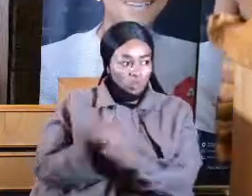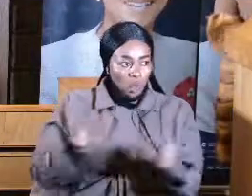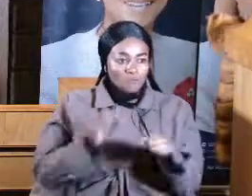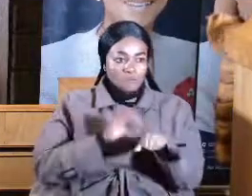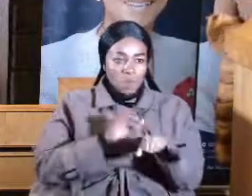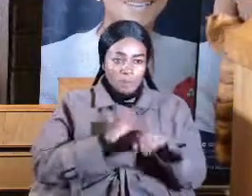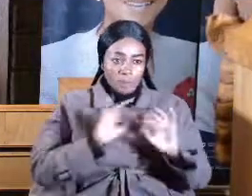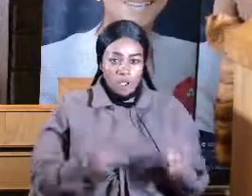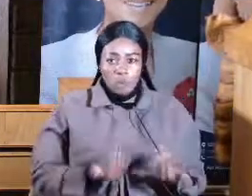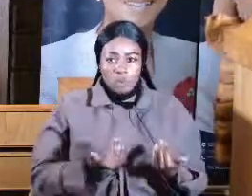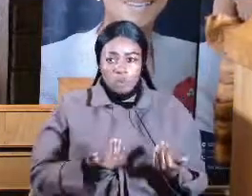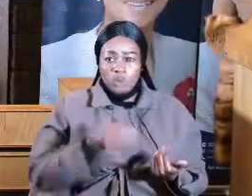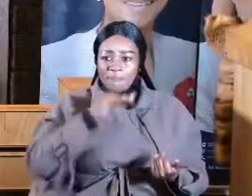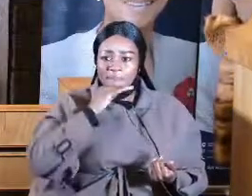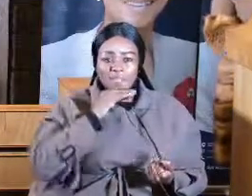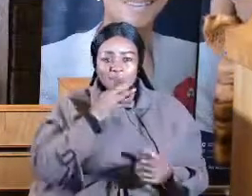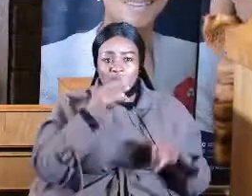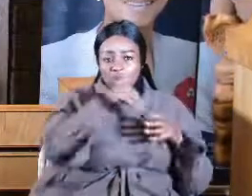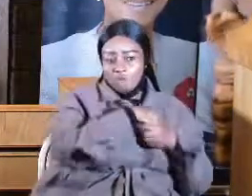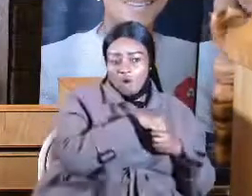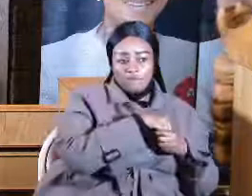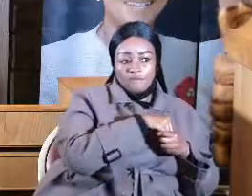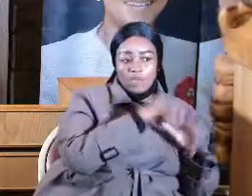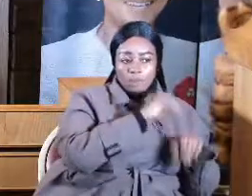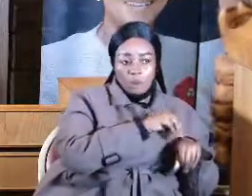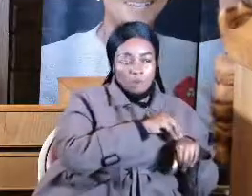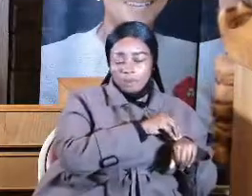and not become part of the problem.